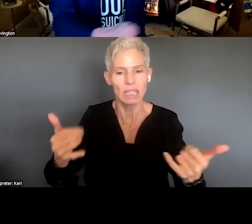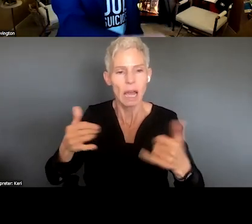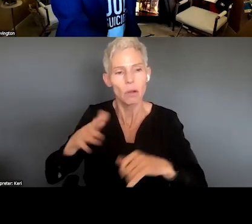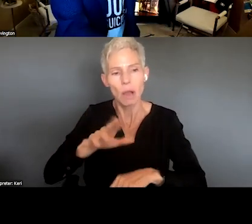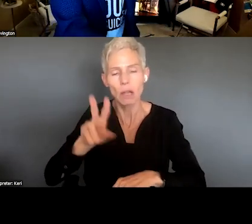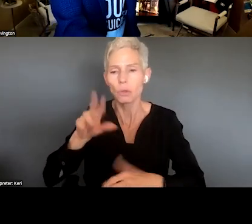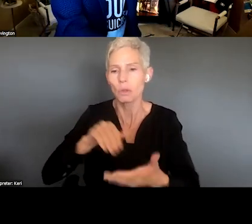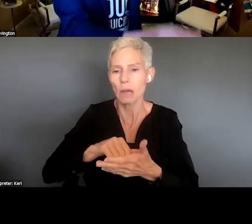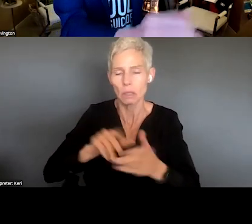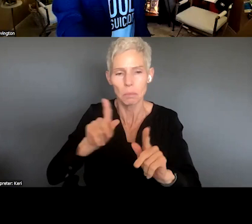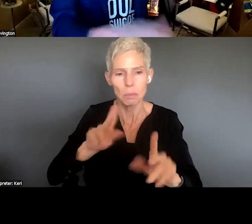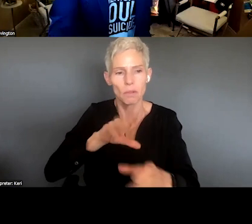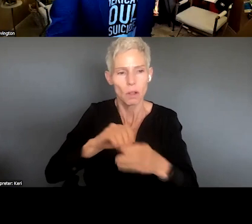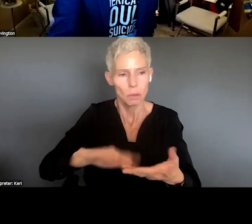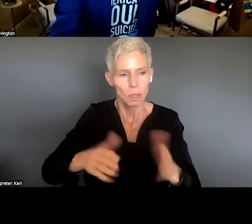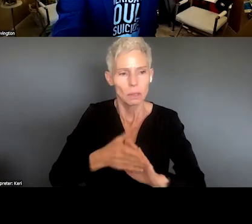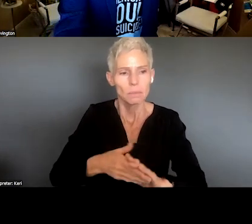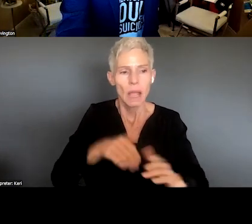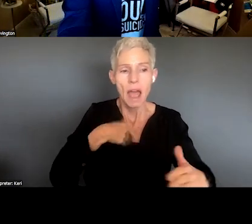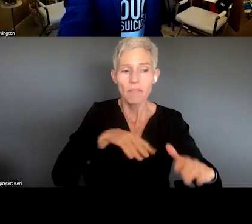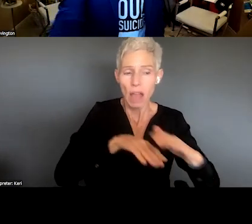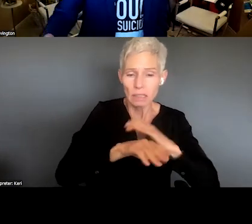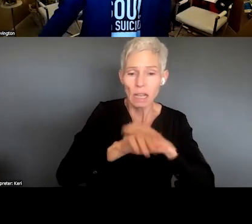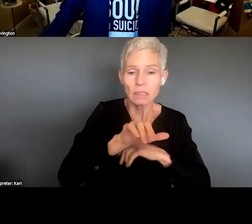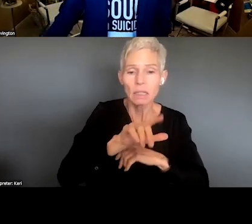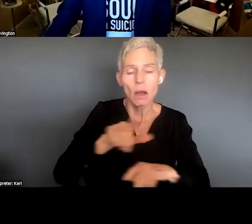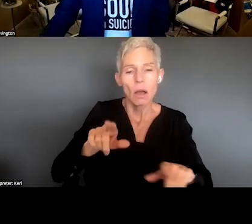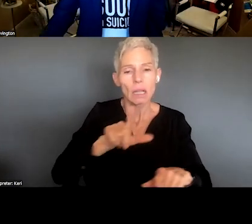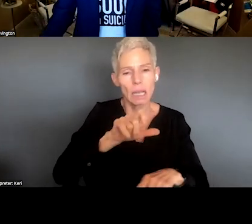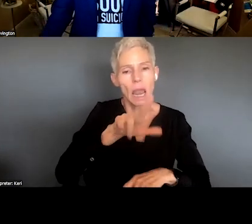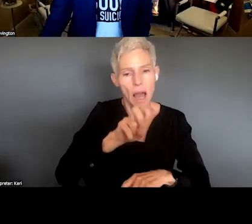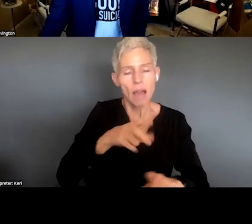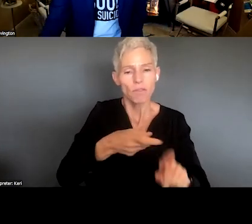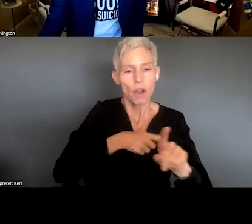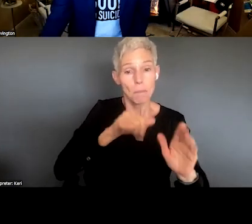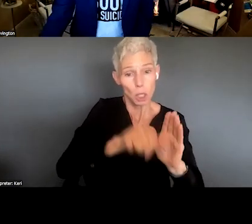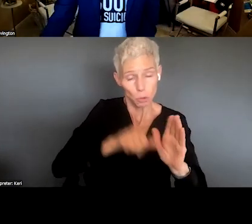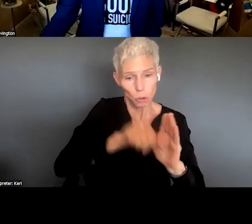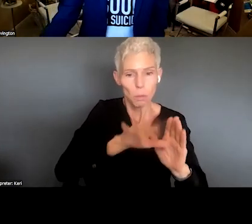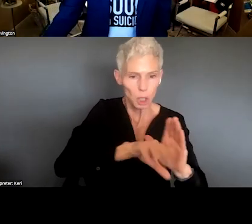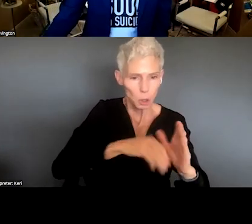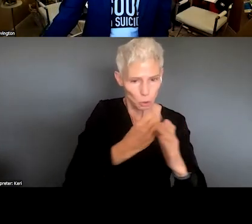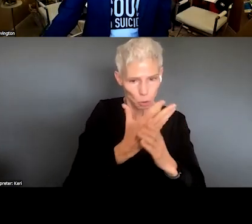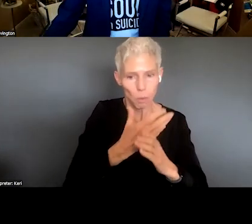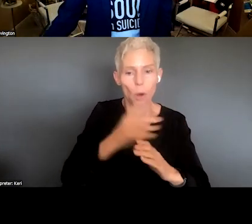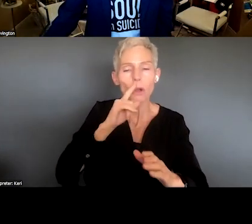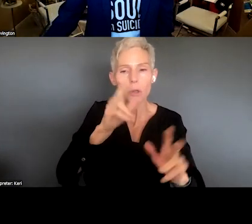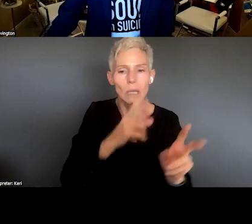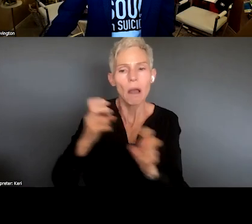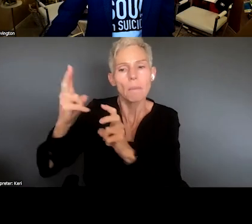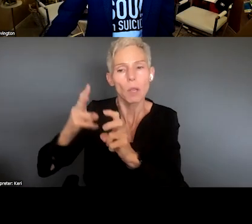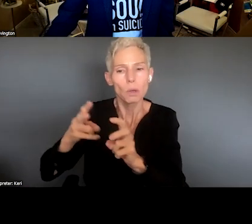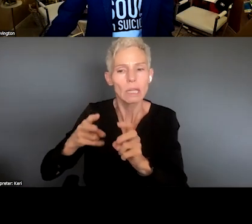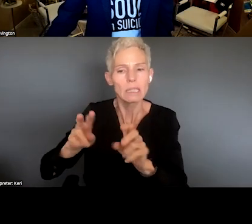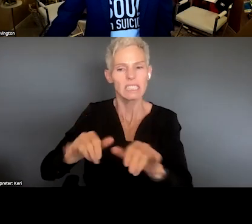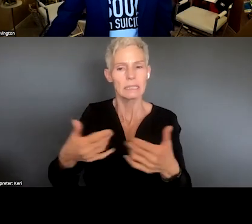only do we live stream on YouTube, but we also upload the program to YouTube separately, so you can watch it later if you missed it.